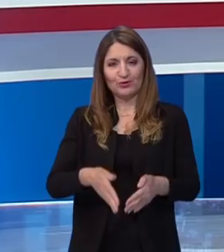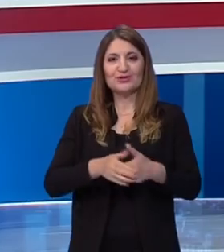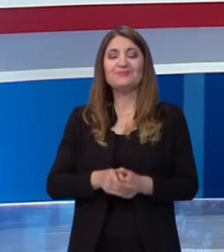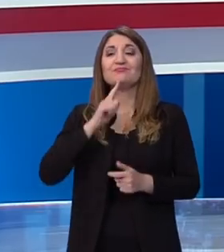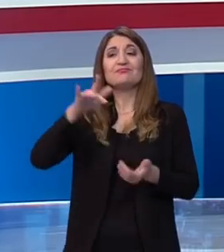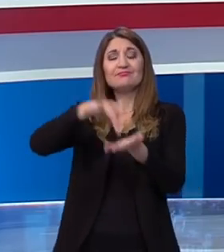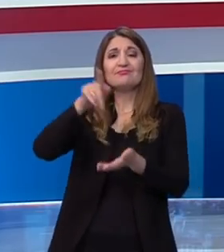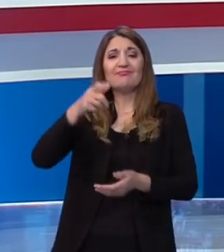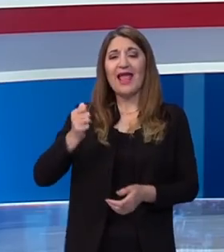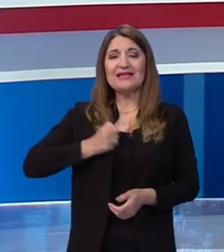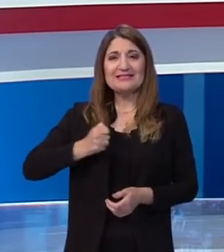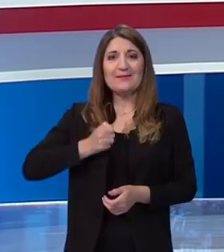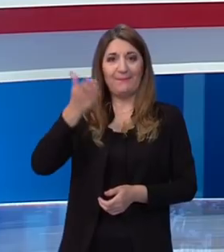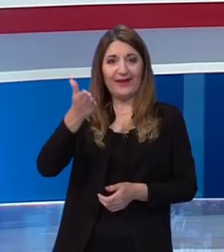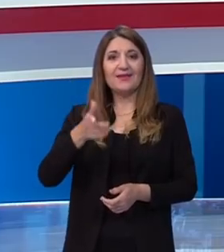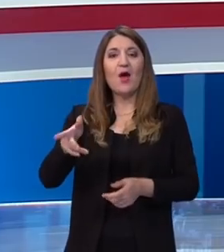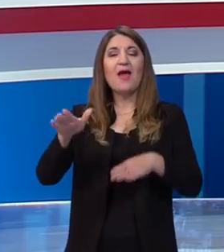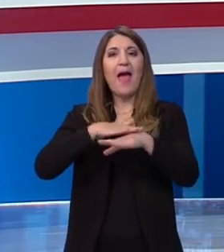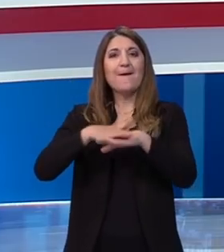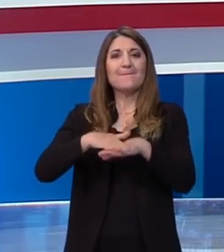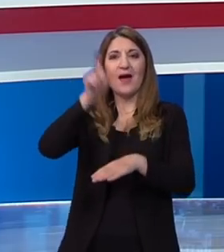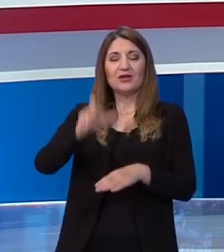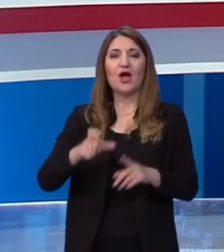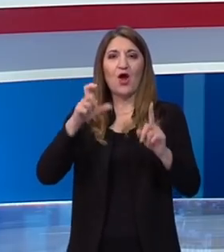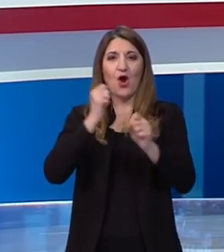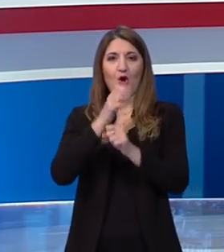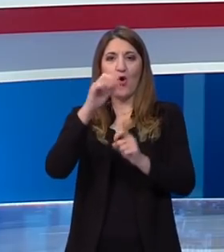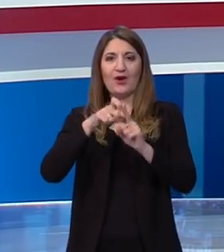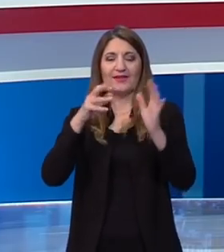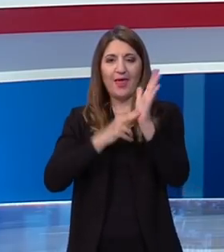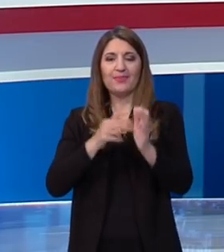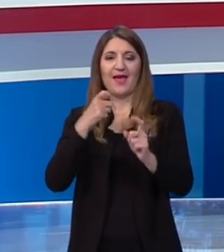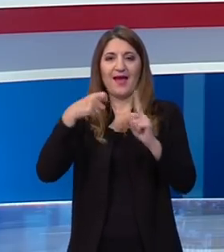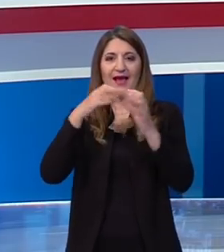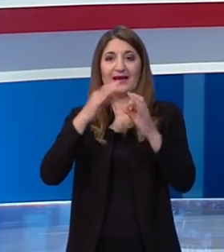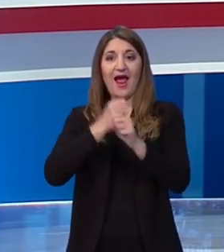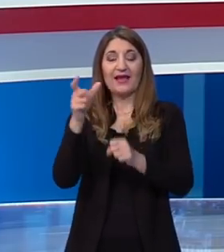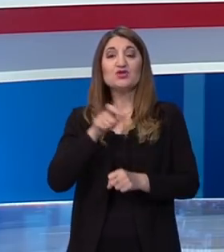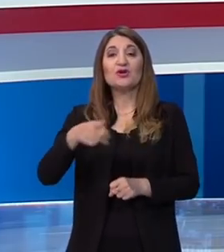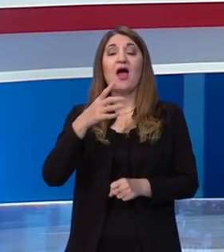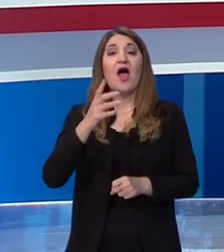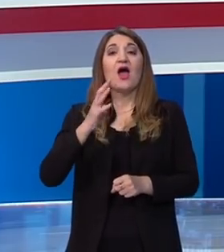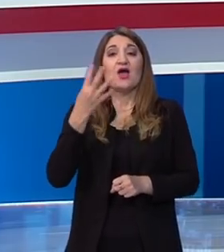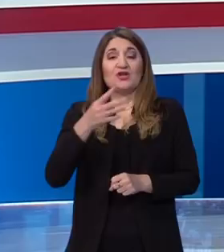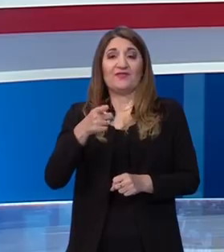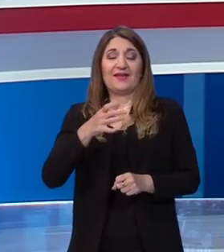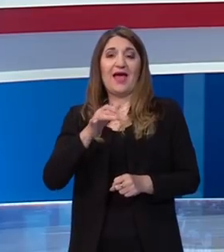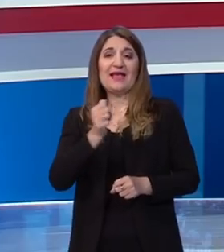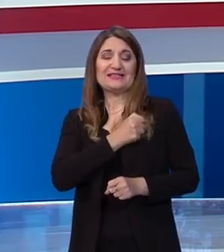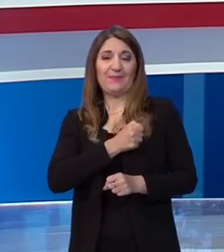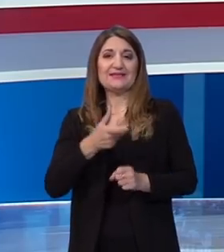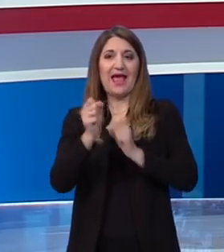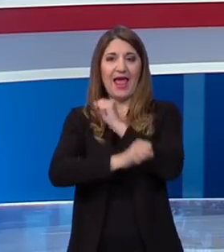wait to see It's maturant, Gordon Kragić, maturant IV. Splitske gimnazije Marka